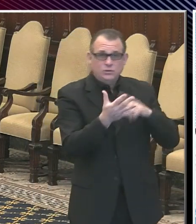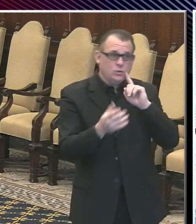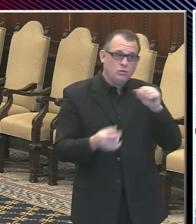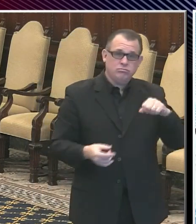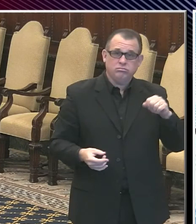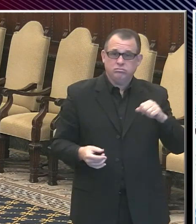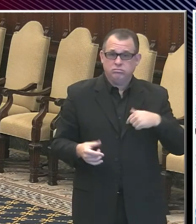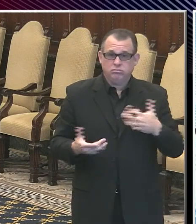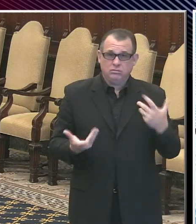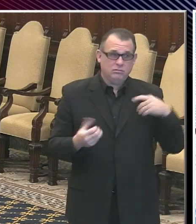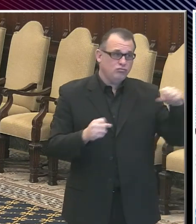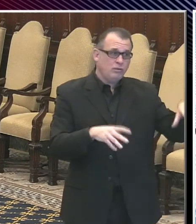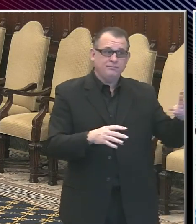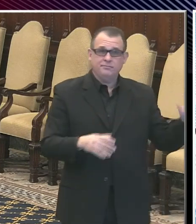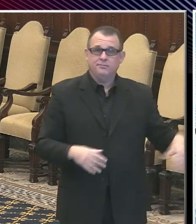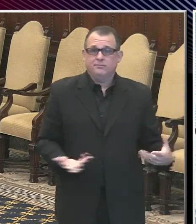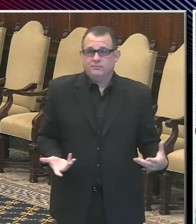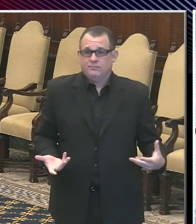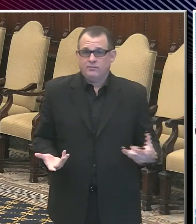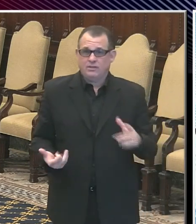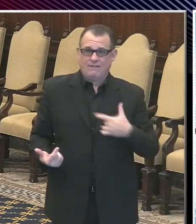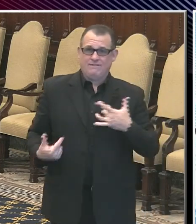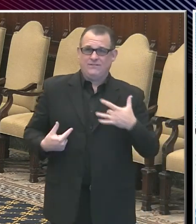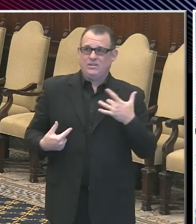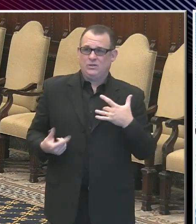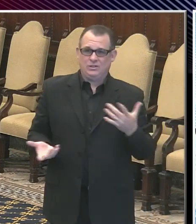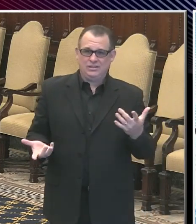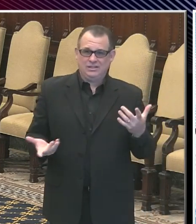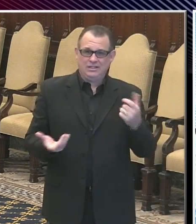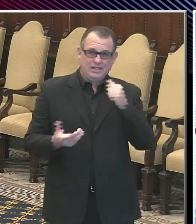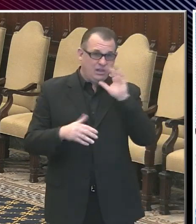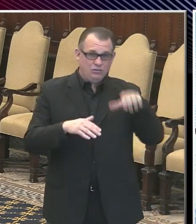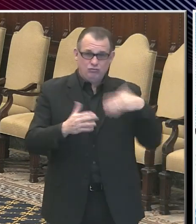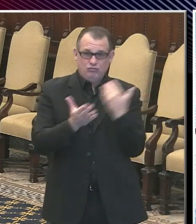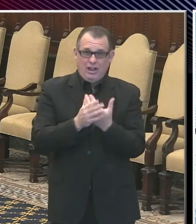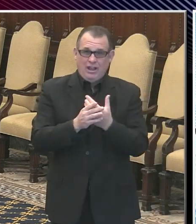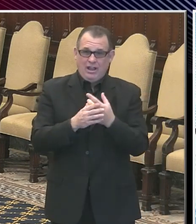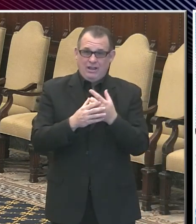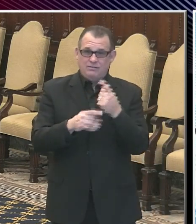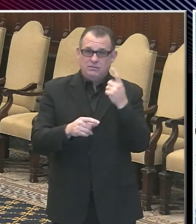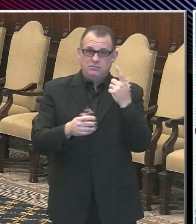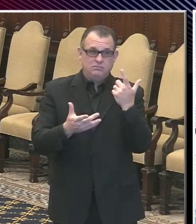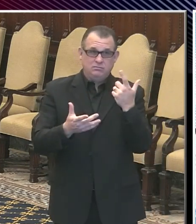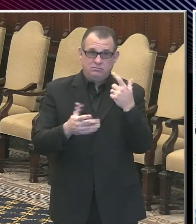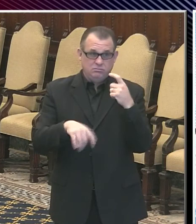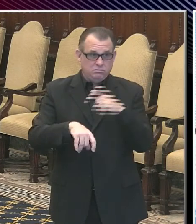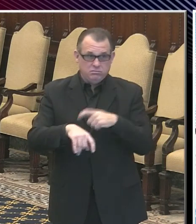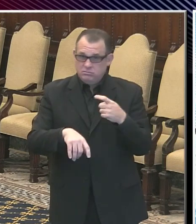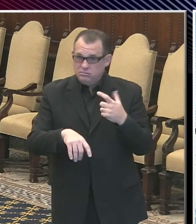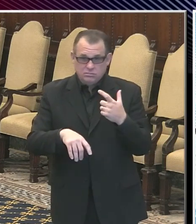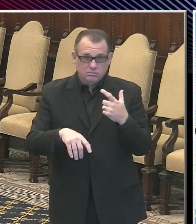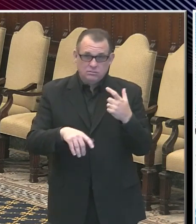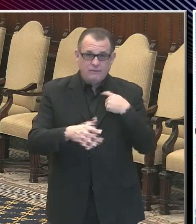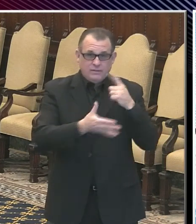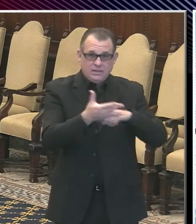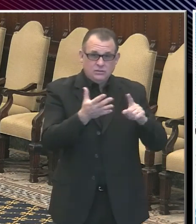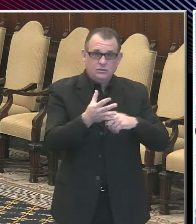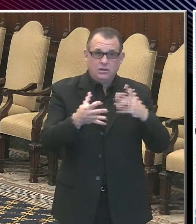if we don't feel like that they're going to come to fruition. And whether that's around isolation gowns or other